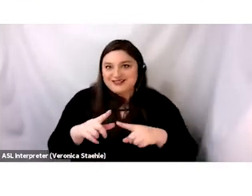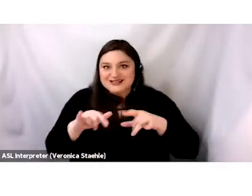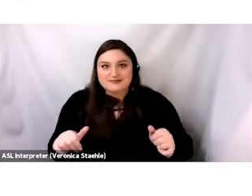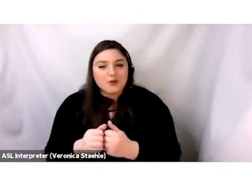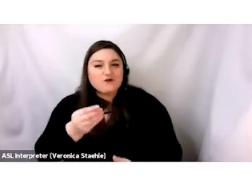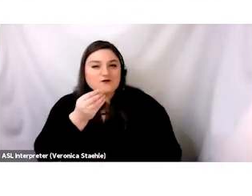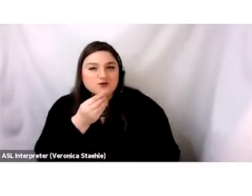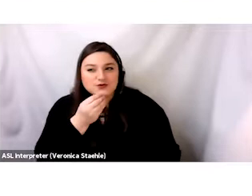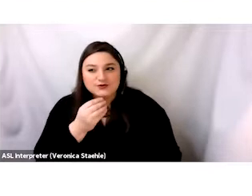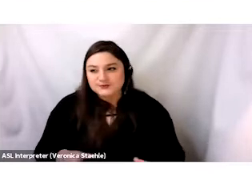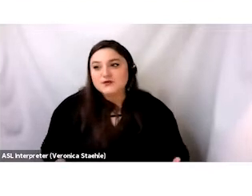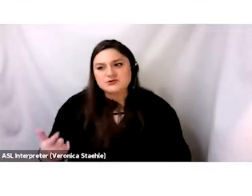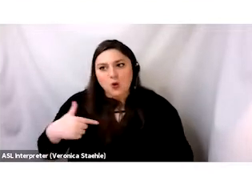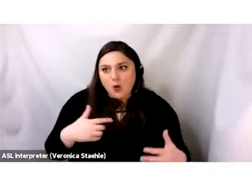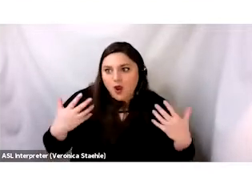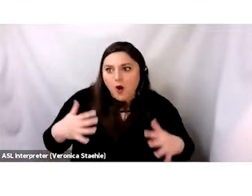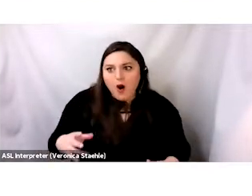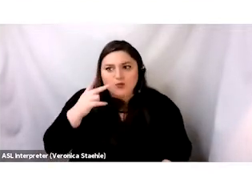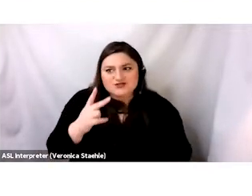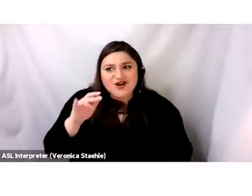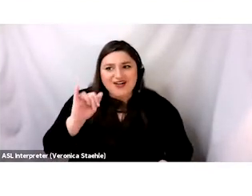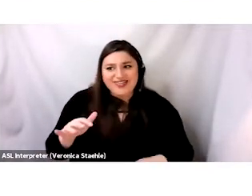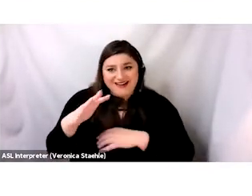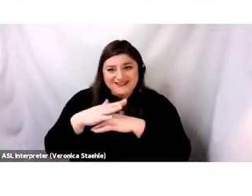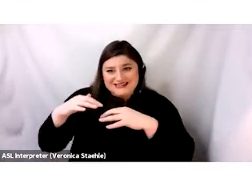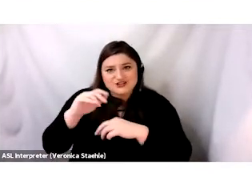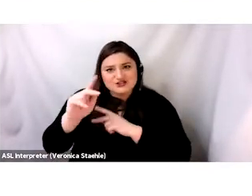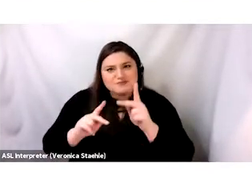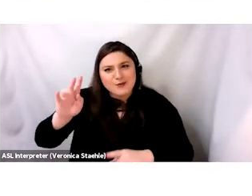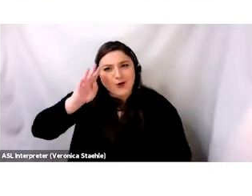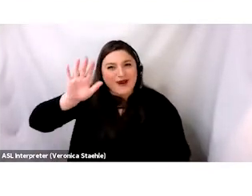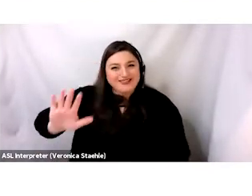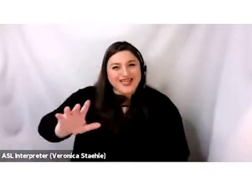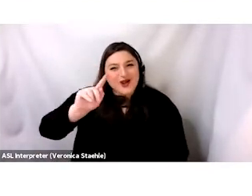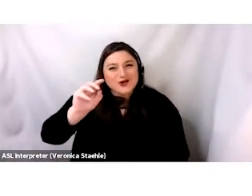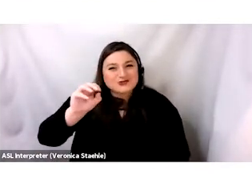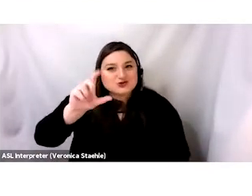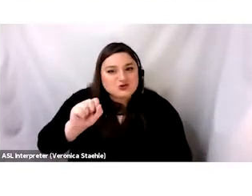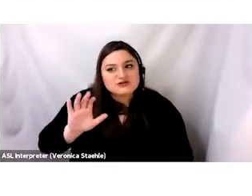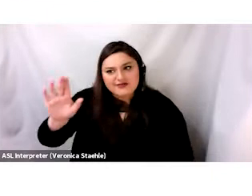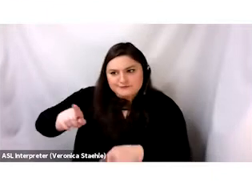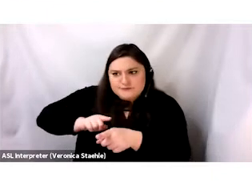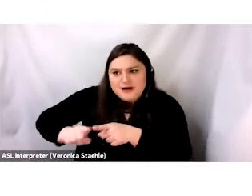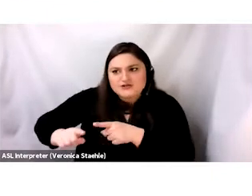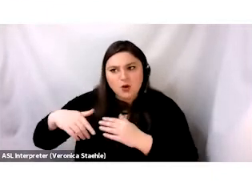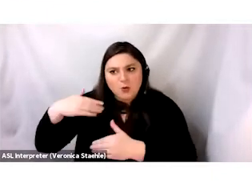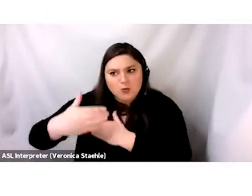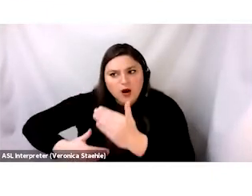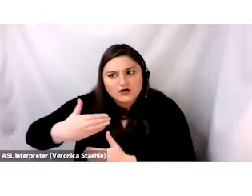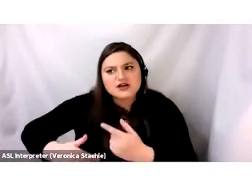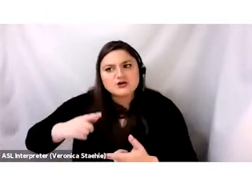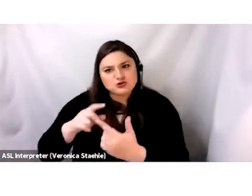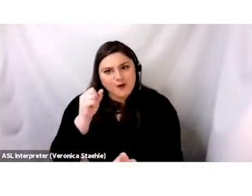we're seeing that indigenous humans are creating tools and processes around making this natural plant into a